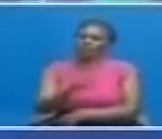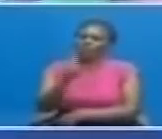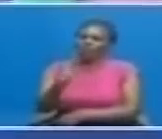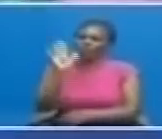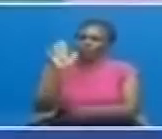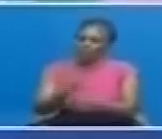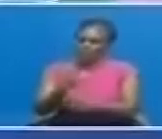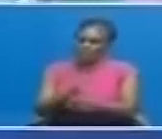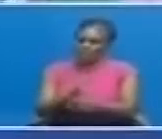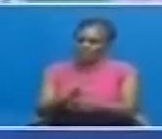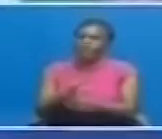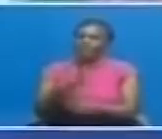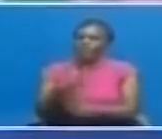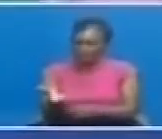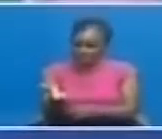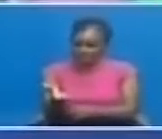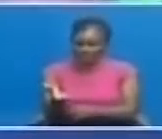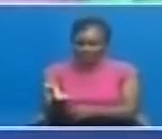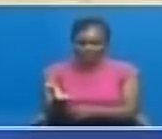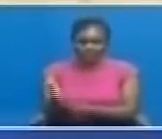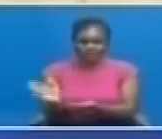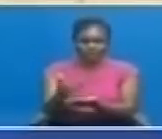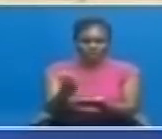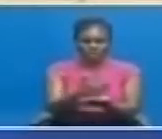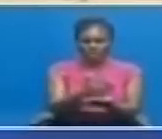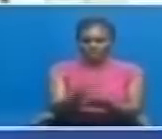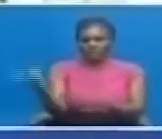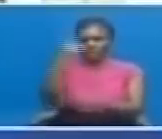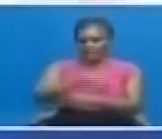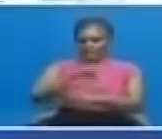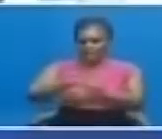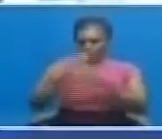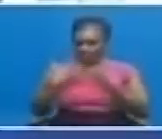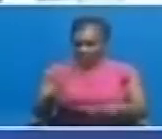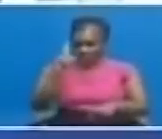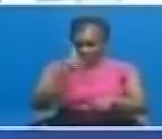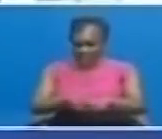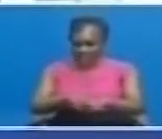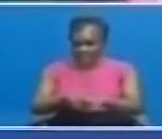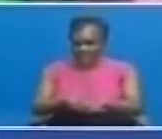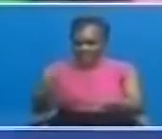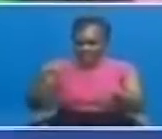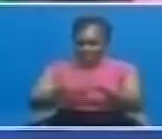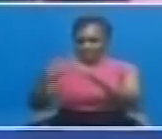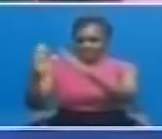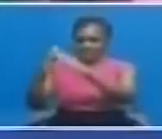unanswered as they depart from the dump site with their collection for the day. But as soon as they get to the